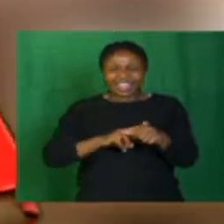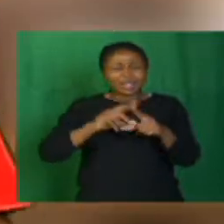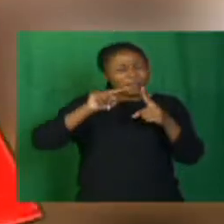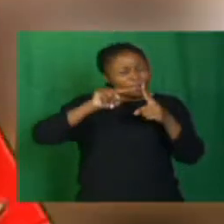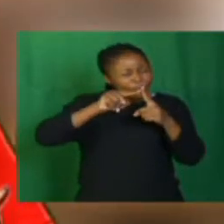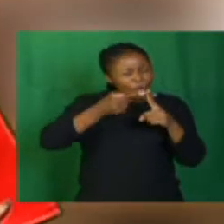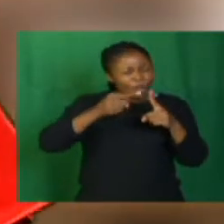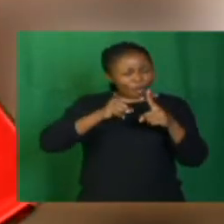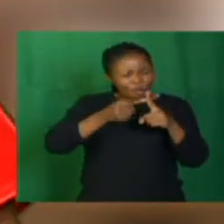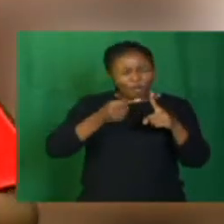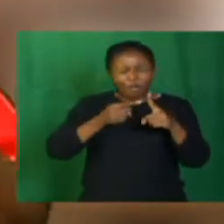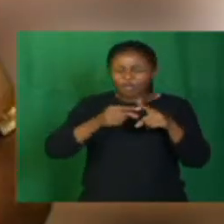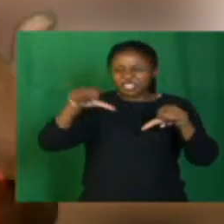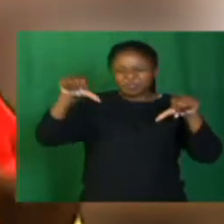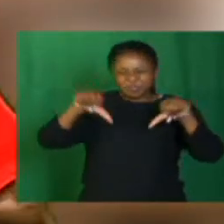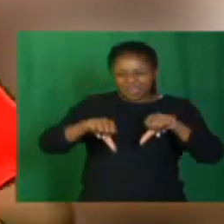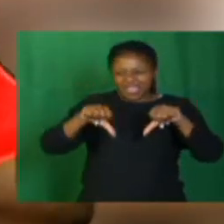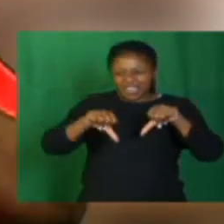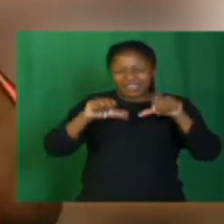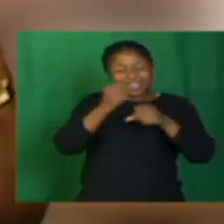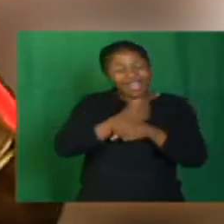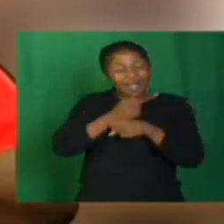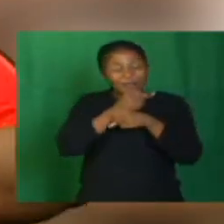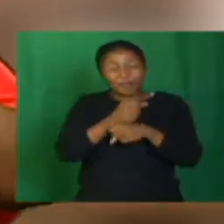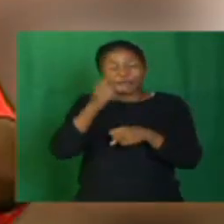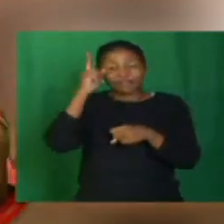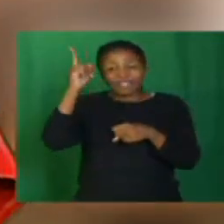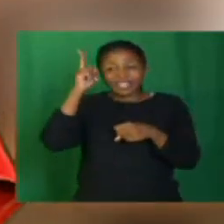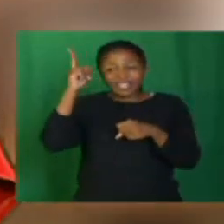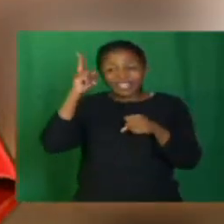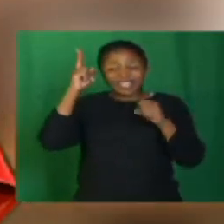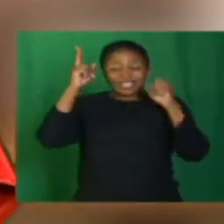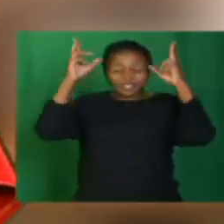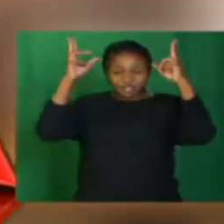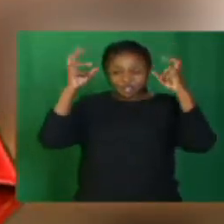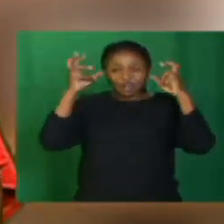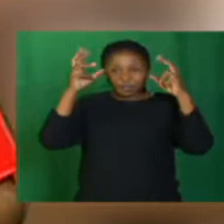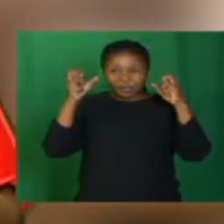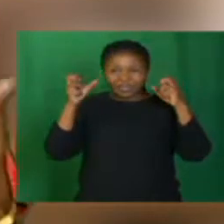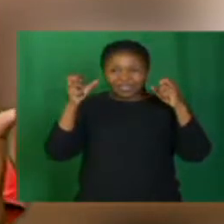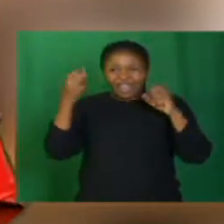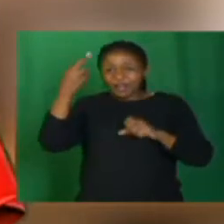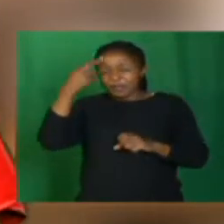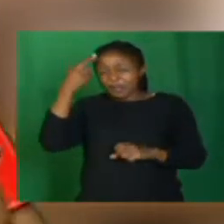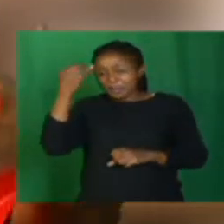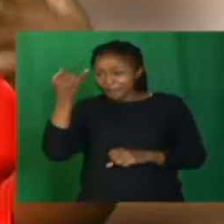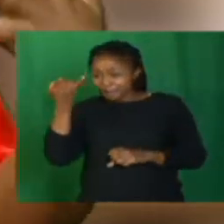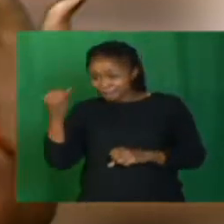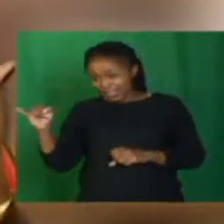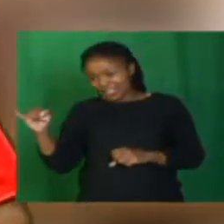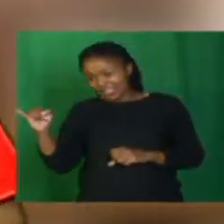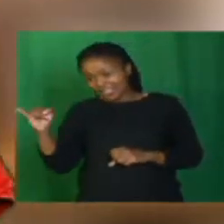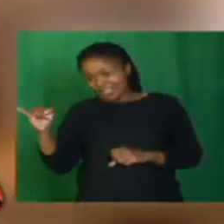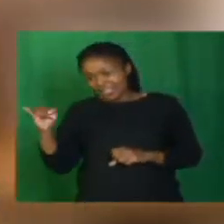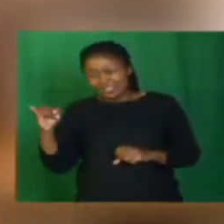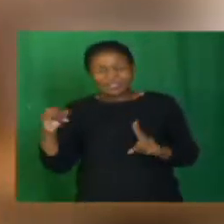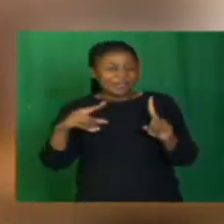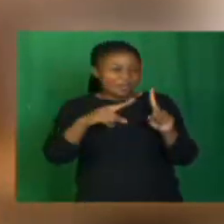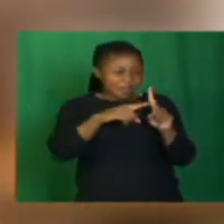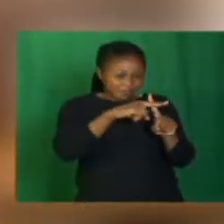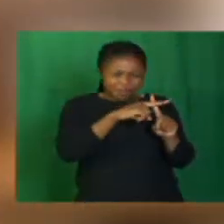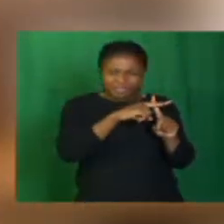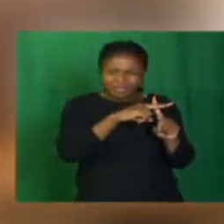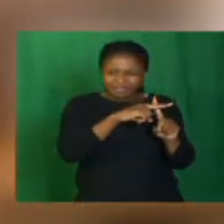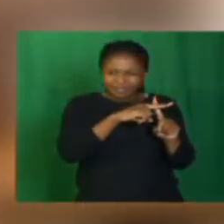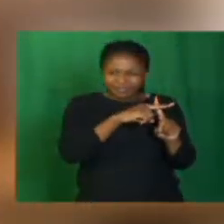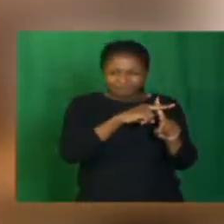your essay. So you can have paragraph 5, 6, 7, and 8, depending also on the amount of space